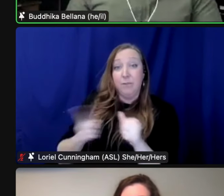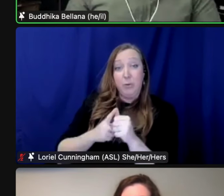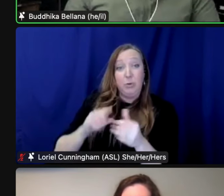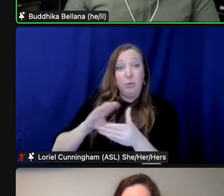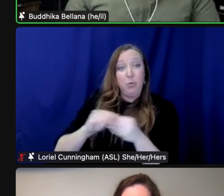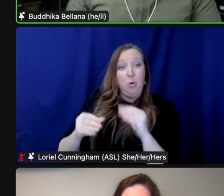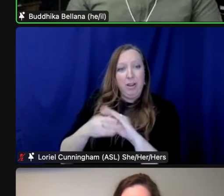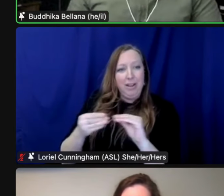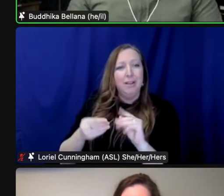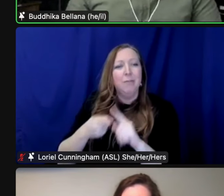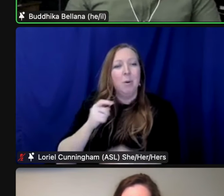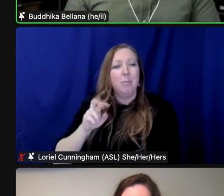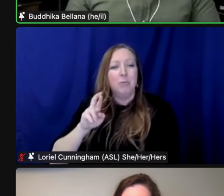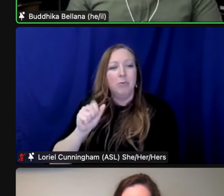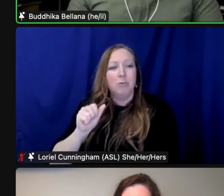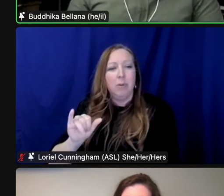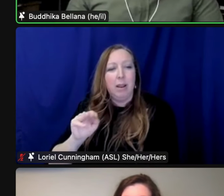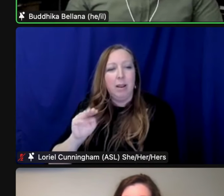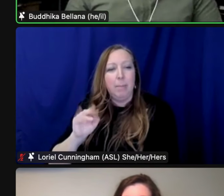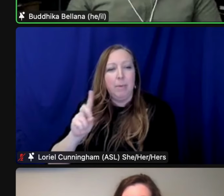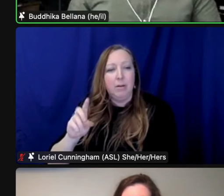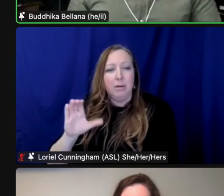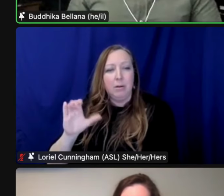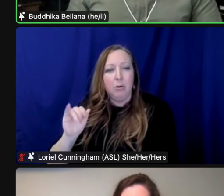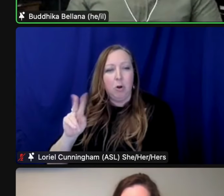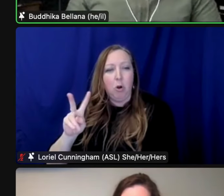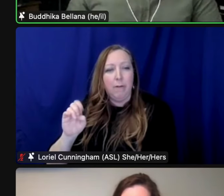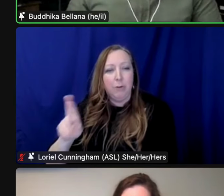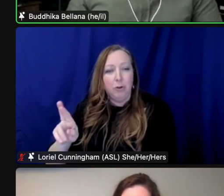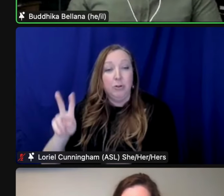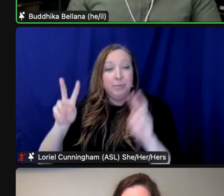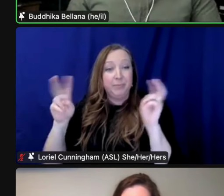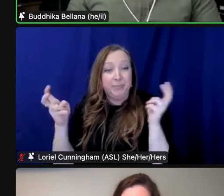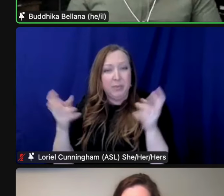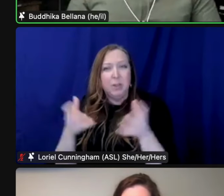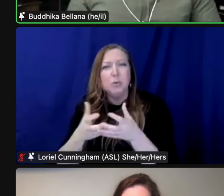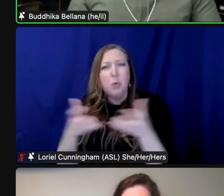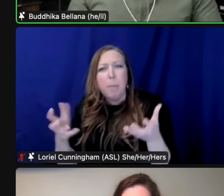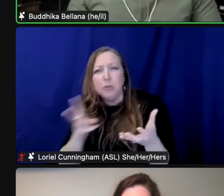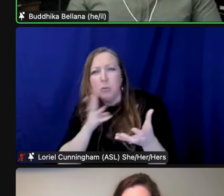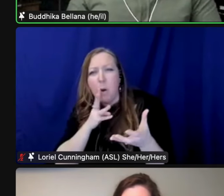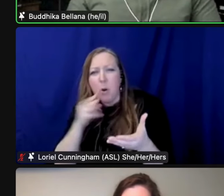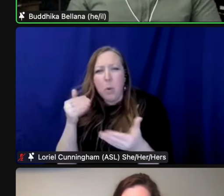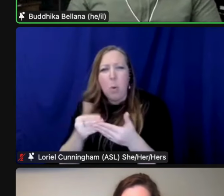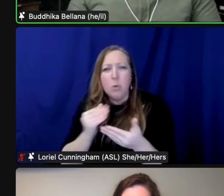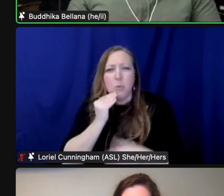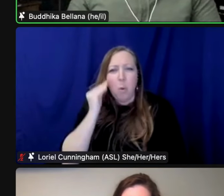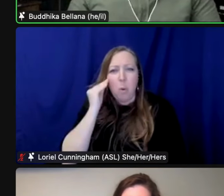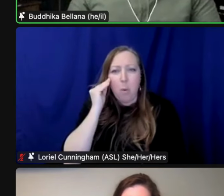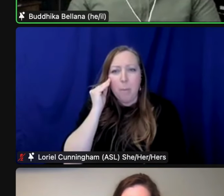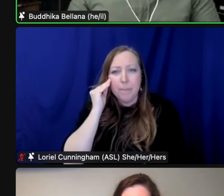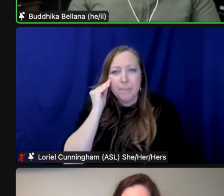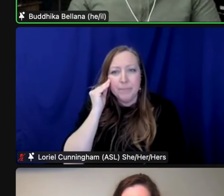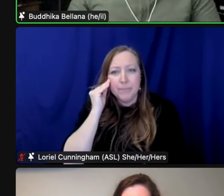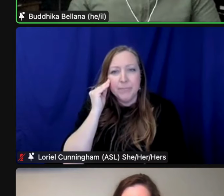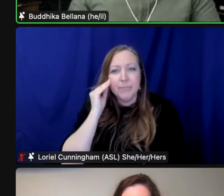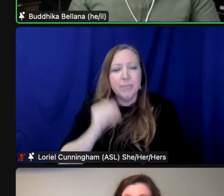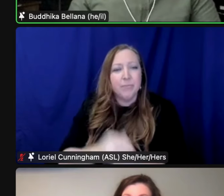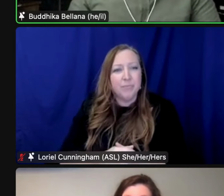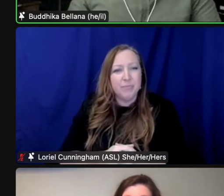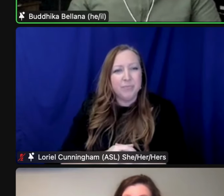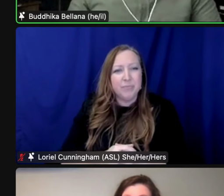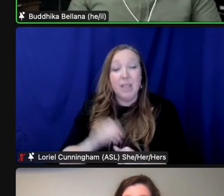Raymond Carver. It's called So Much Water, So Close to Home. And it's essentially I would say 12 to